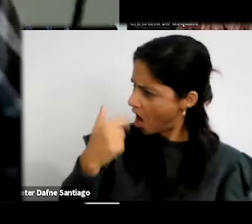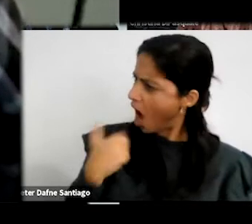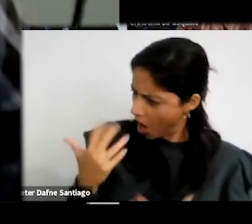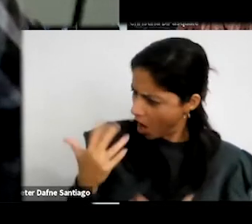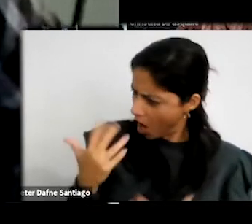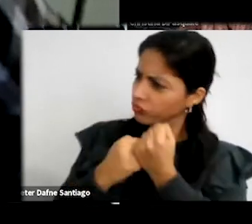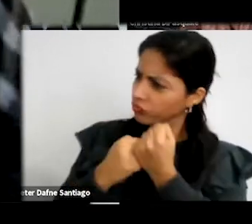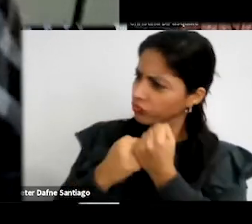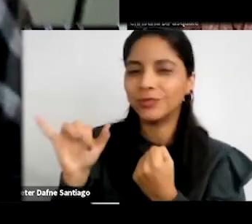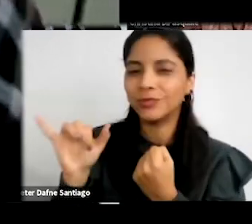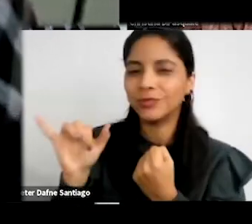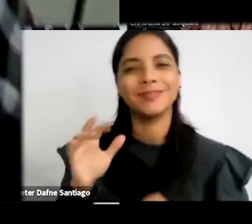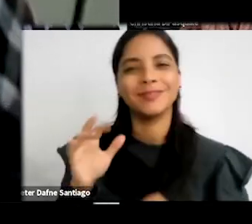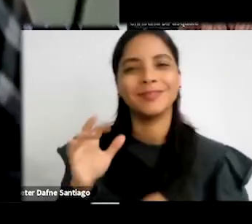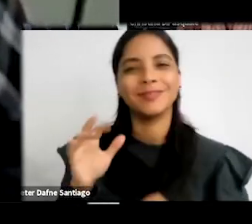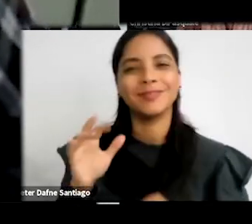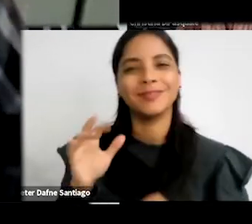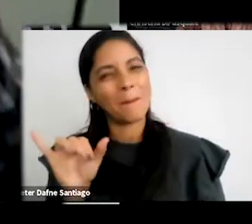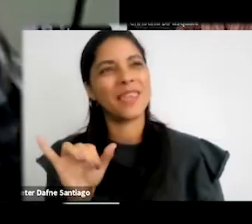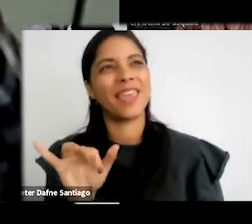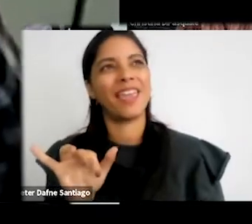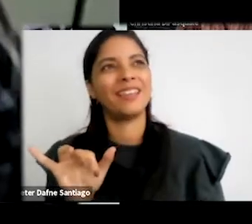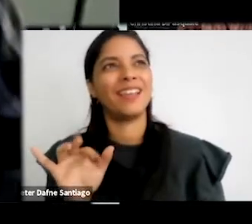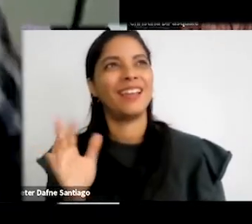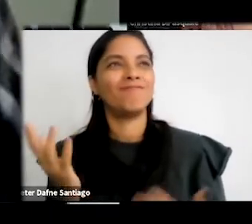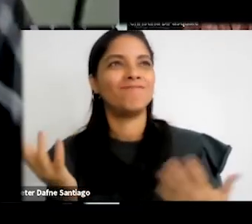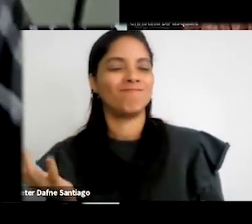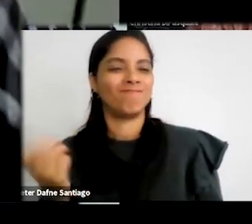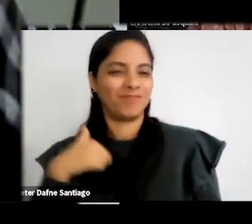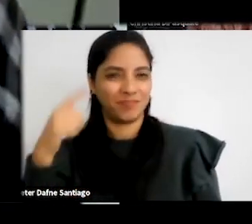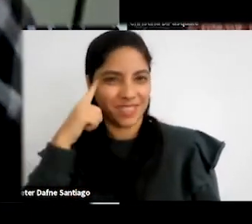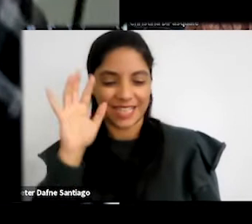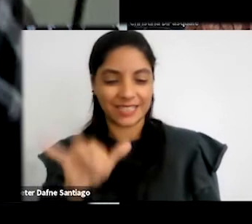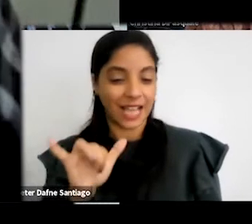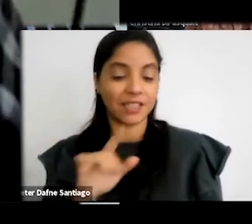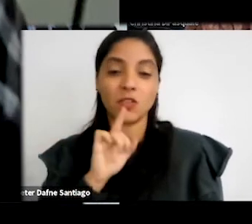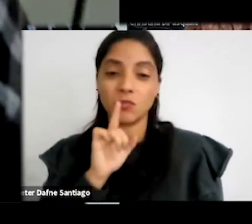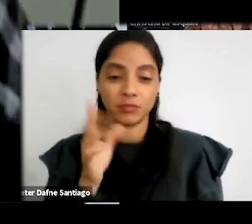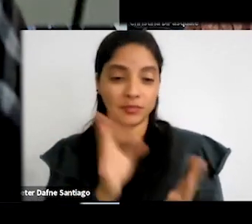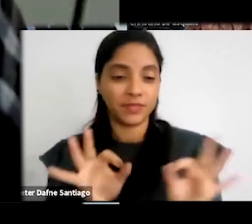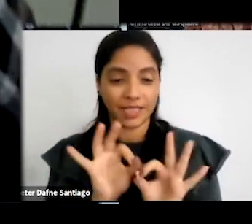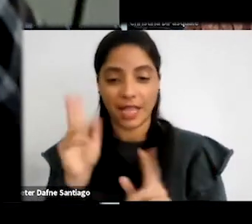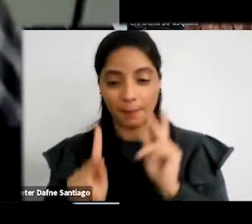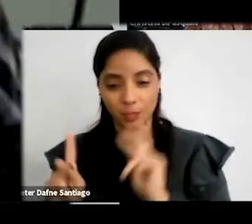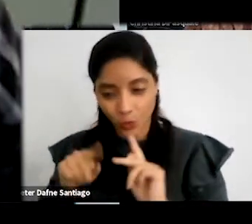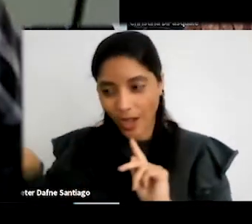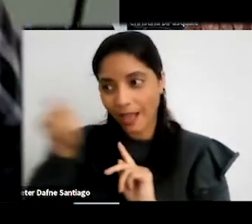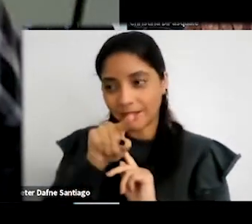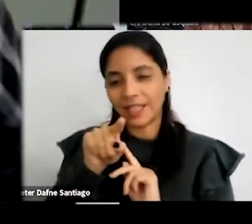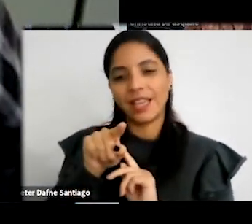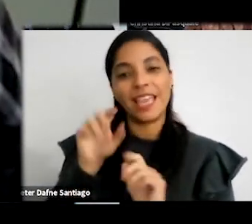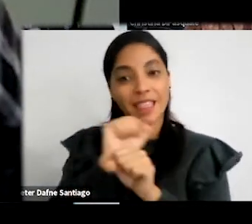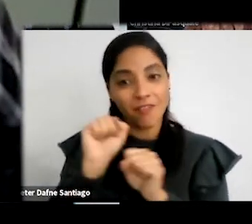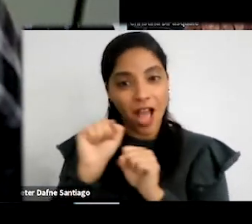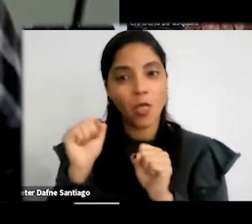like, oh, what is it that you're actually trying to do with this stuff? And in many cases, materials that people haven't worked with for years and years. It